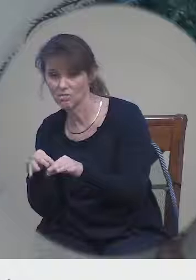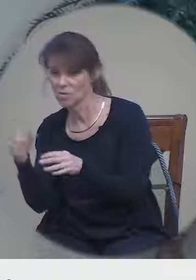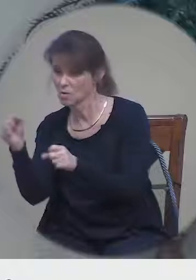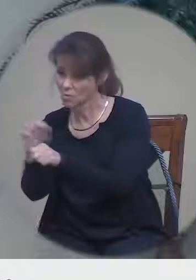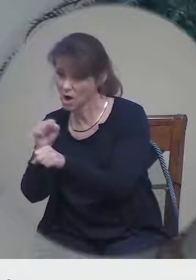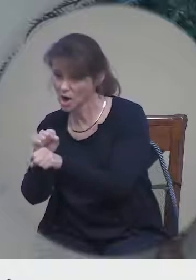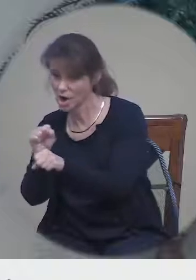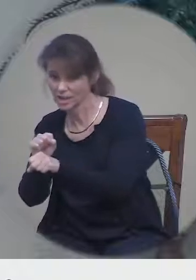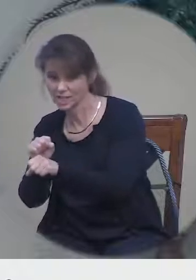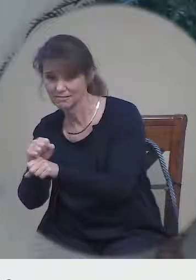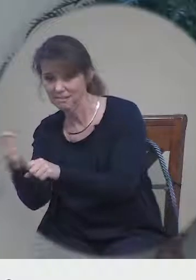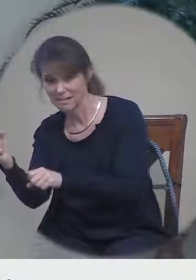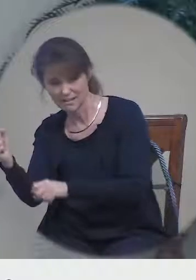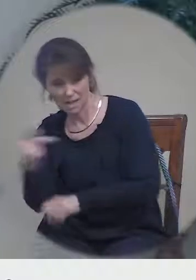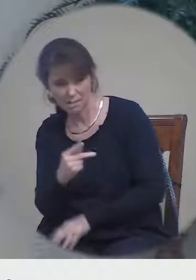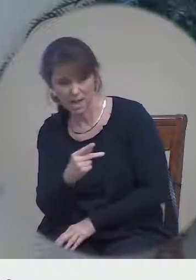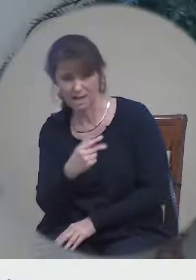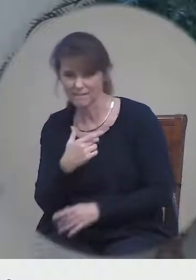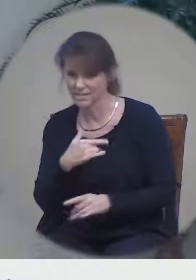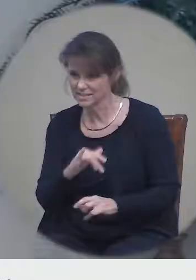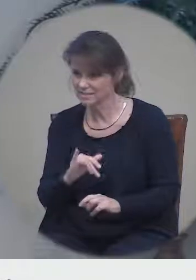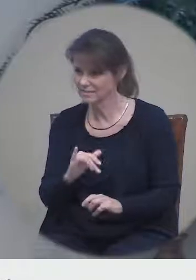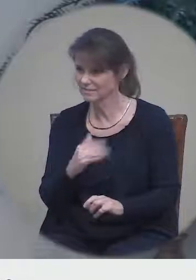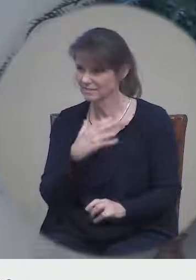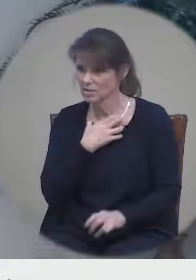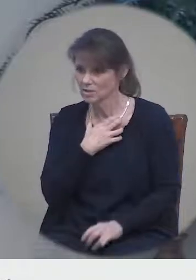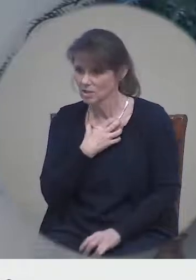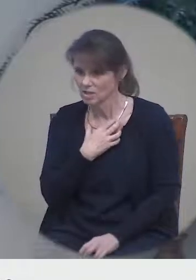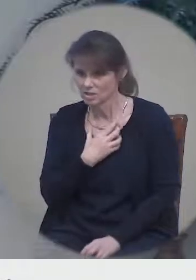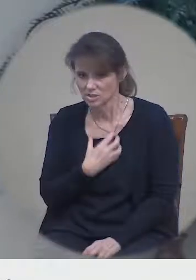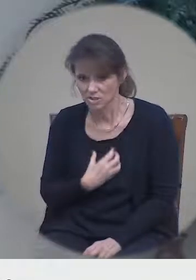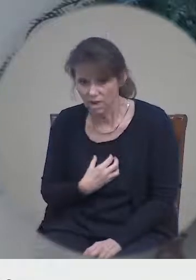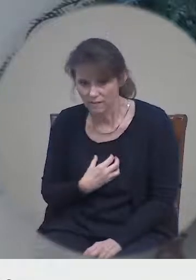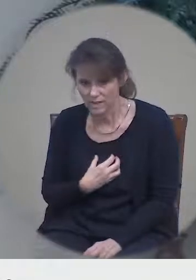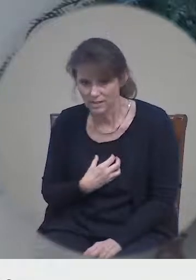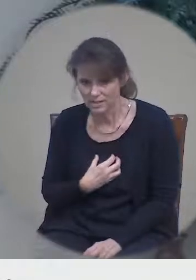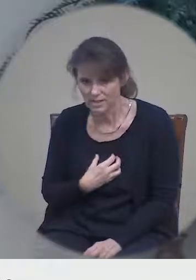to the point of death, and he sold his birthright to Jacob.